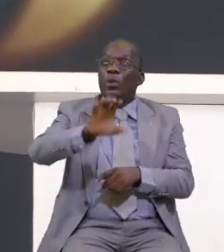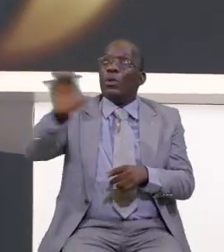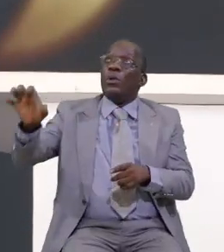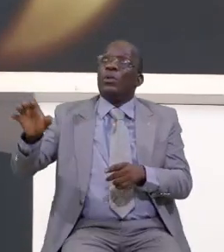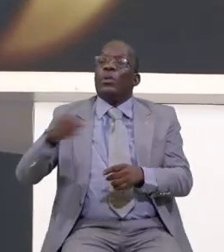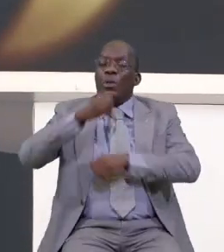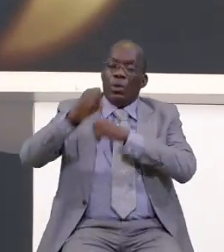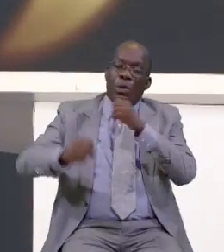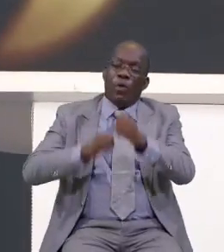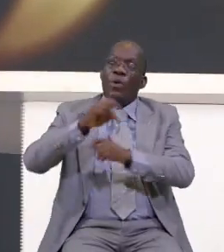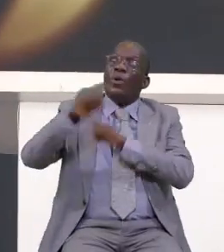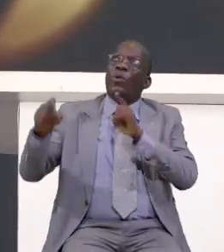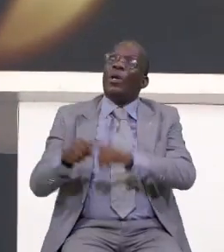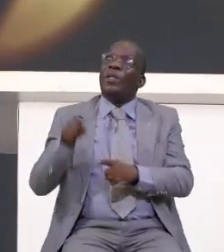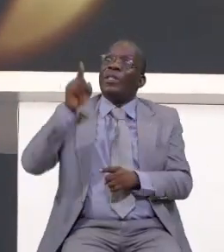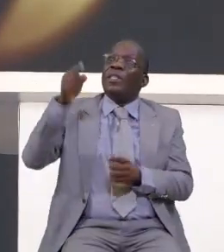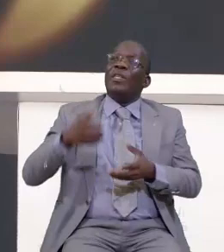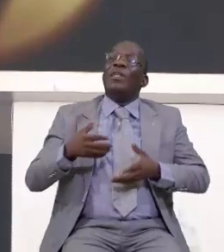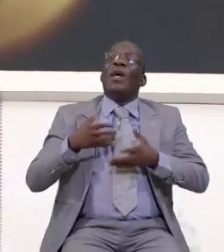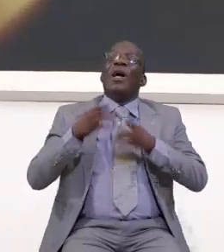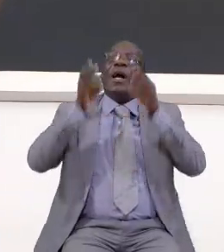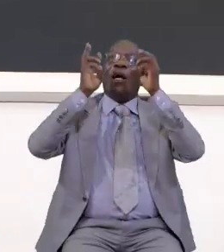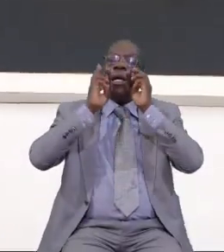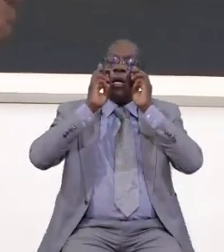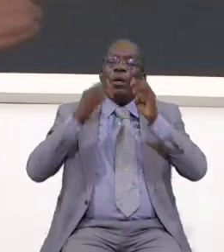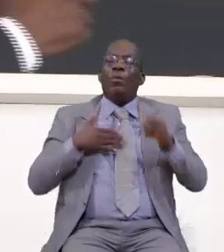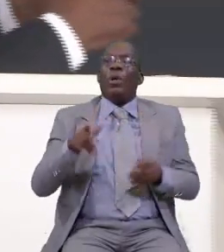why have you forsaken me?" Suffering. When